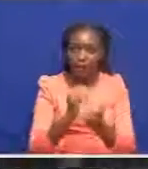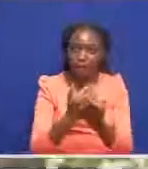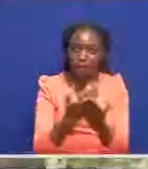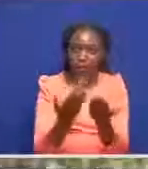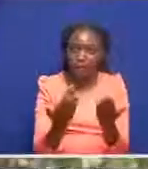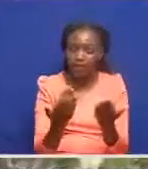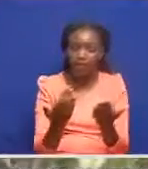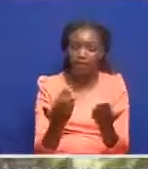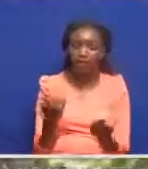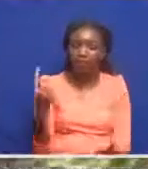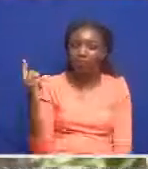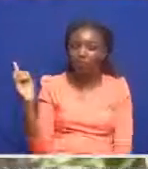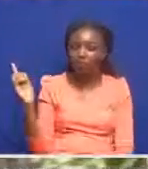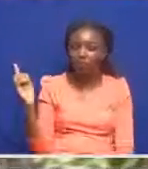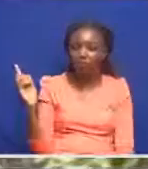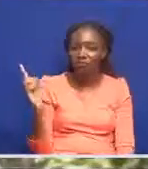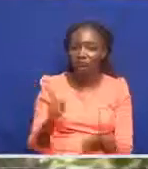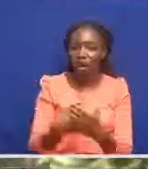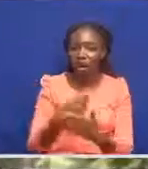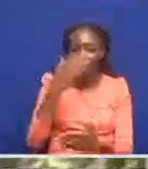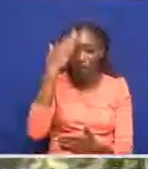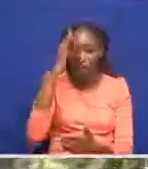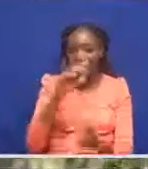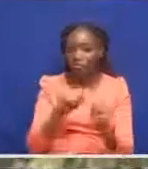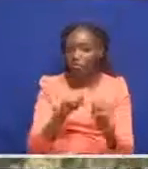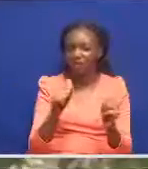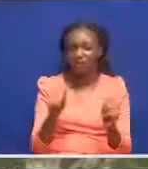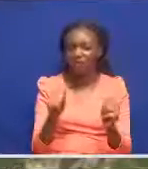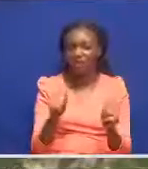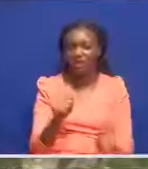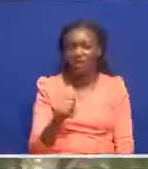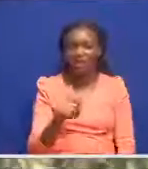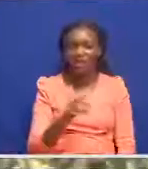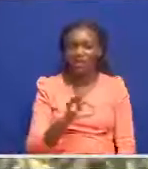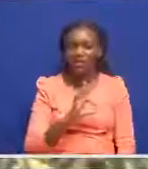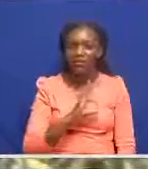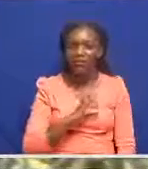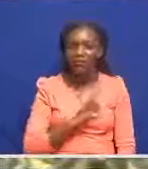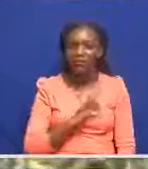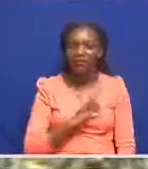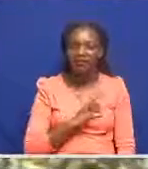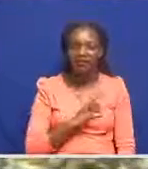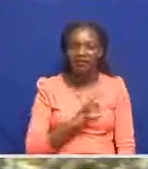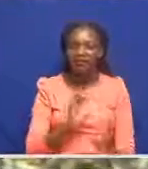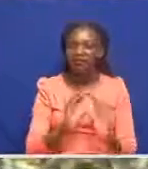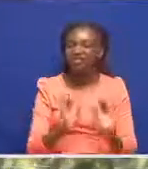kokotos. And you know, the payment is not so something adequate.